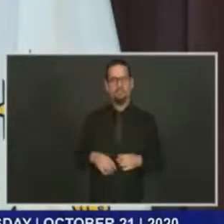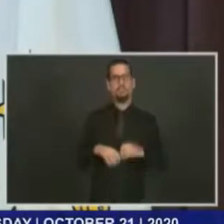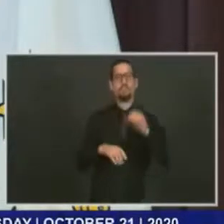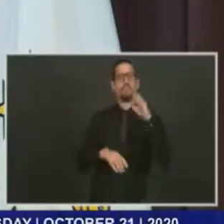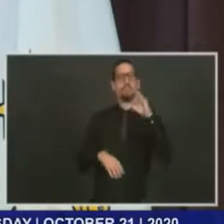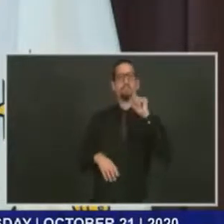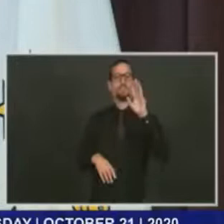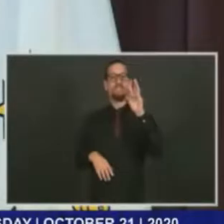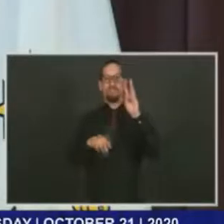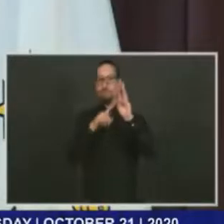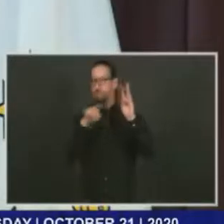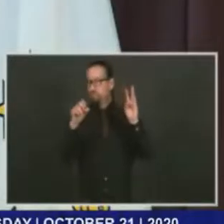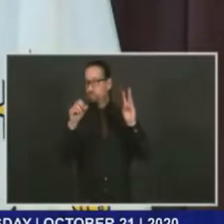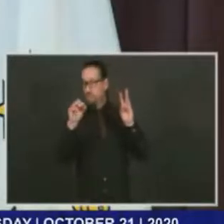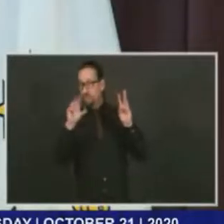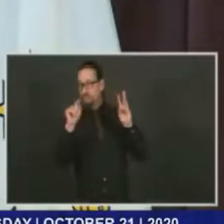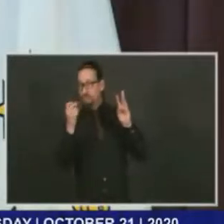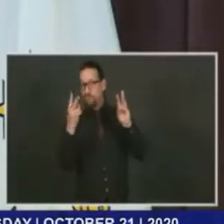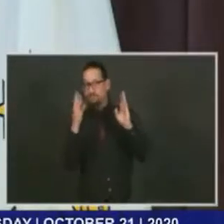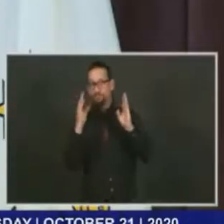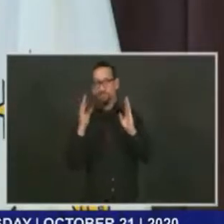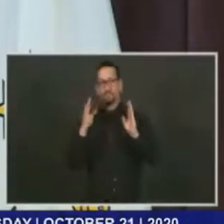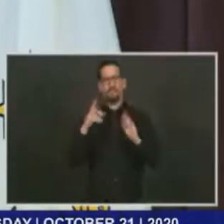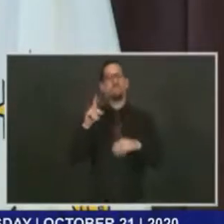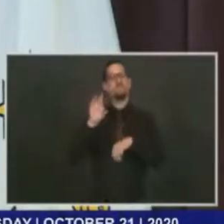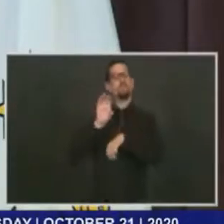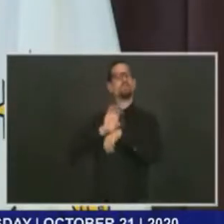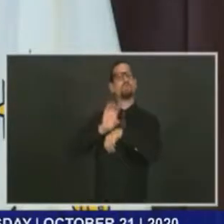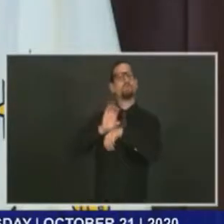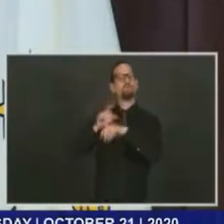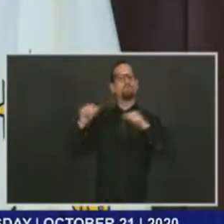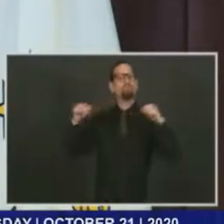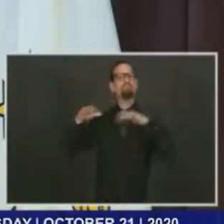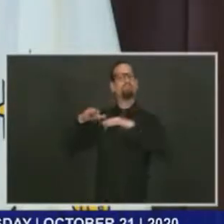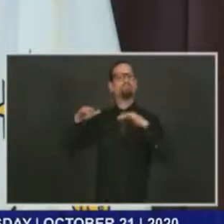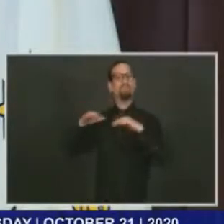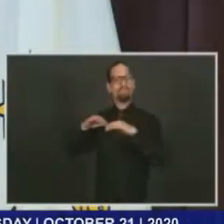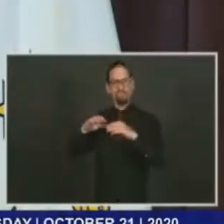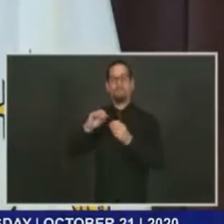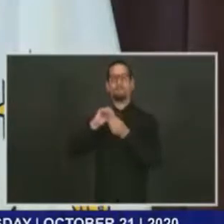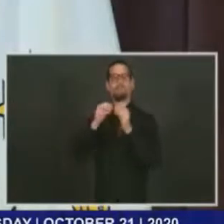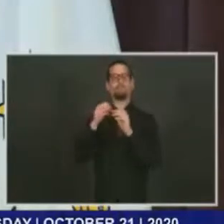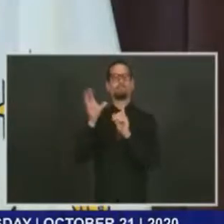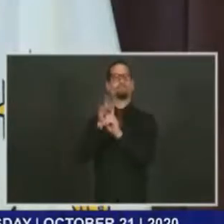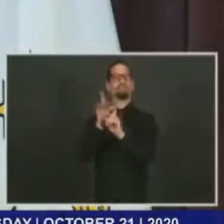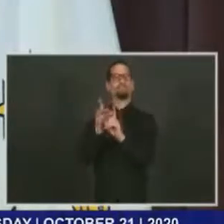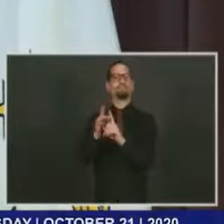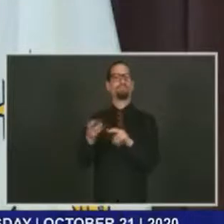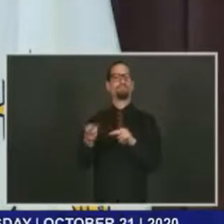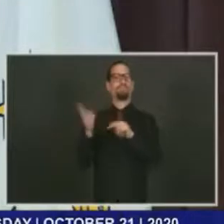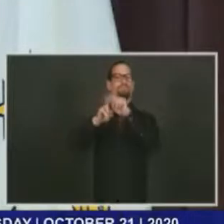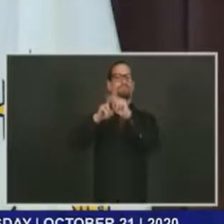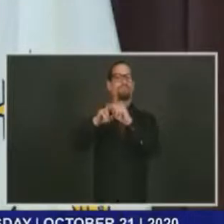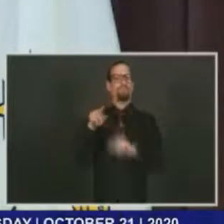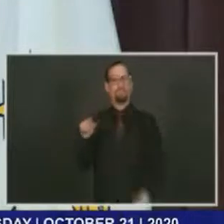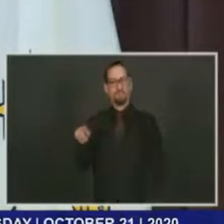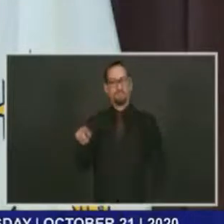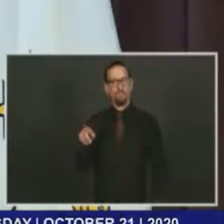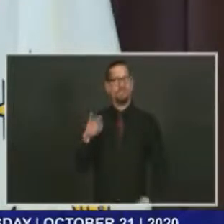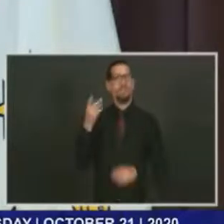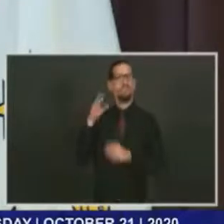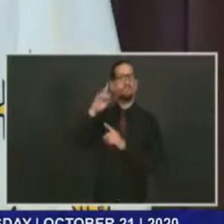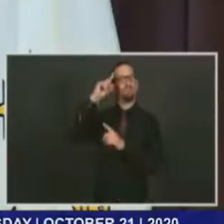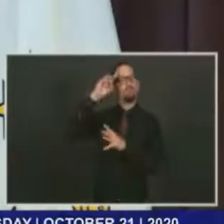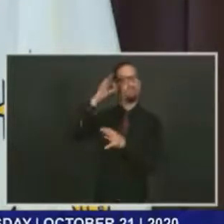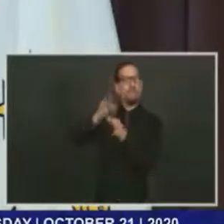a religious gathering. We've been working hard to get guidance out to faith leaders. We had an excellent call with